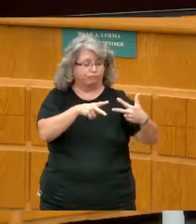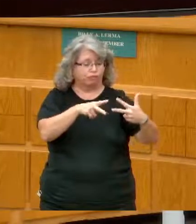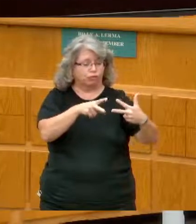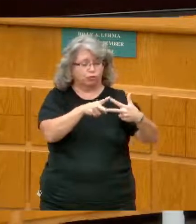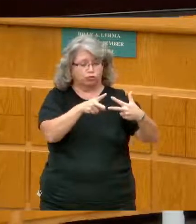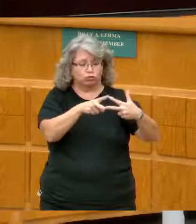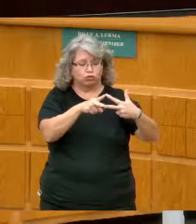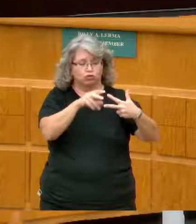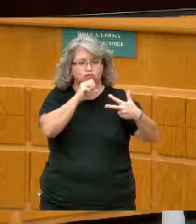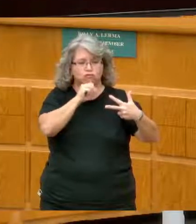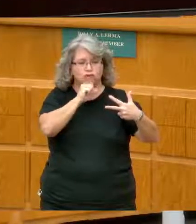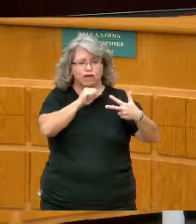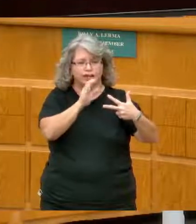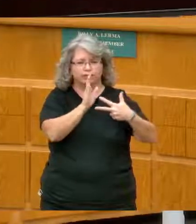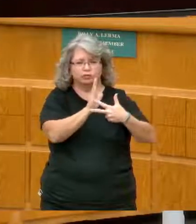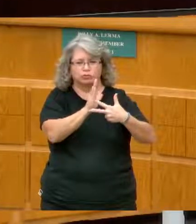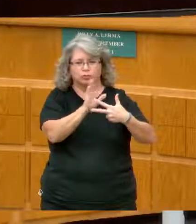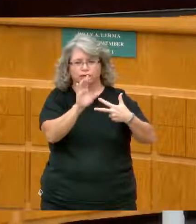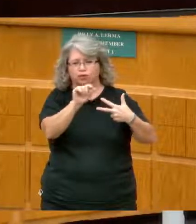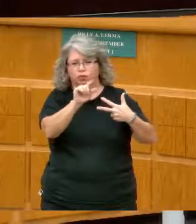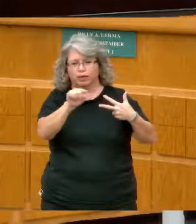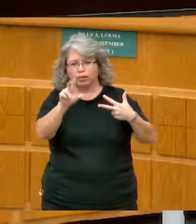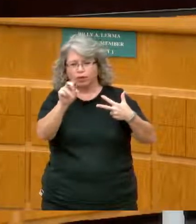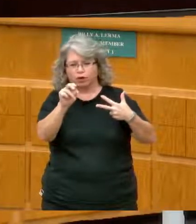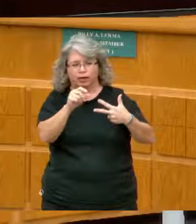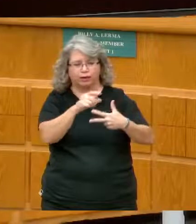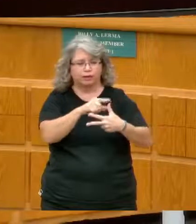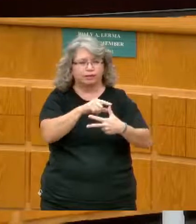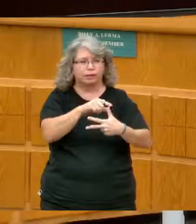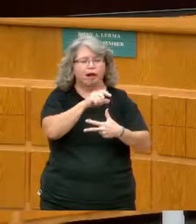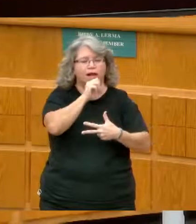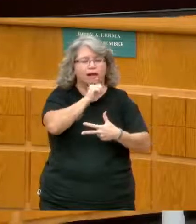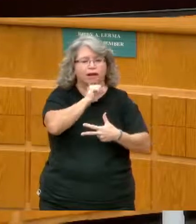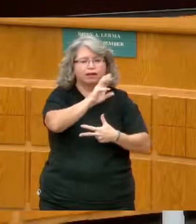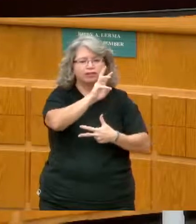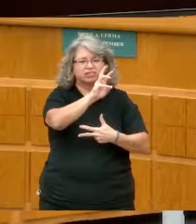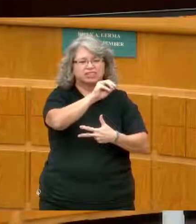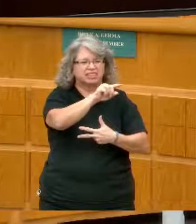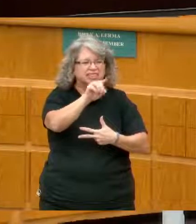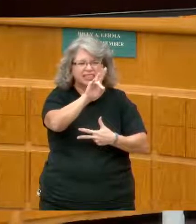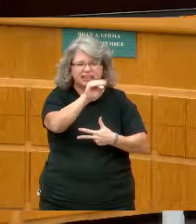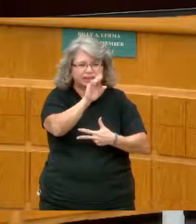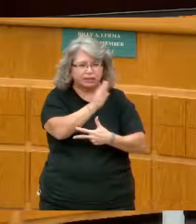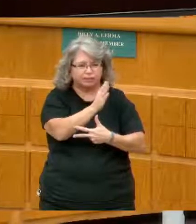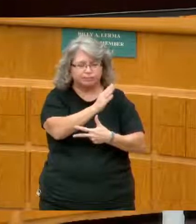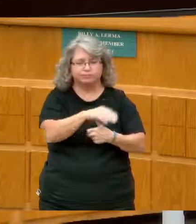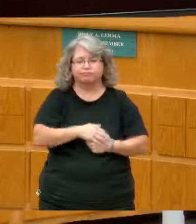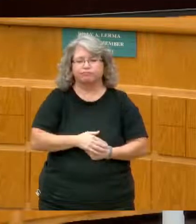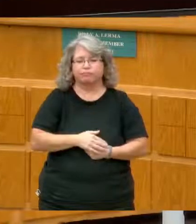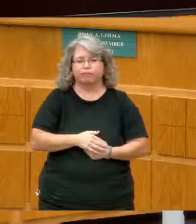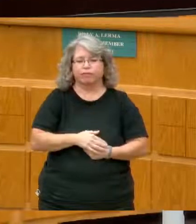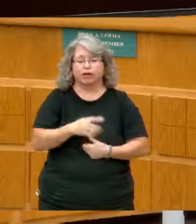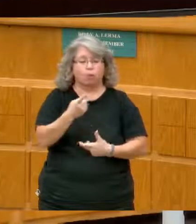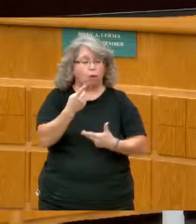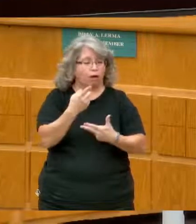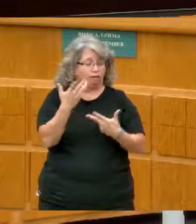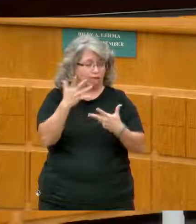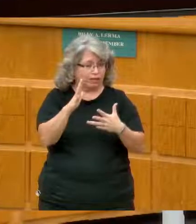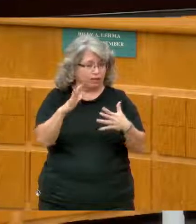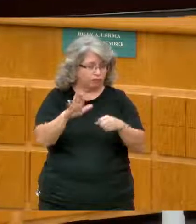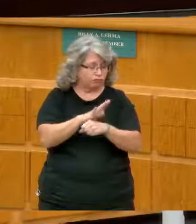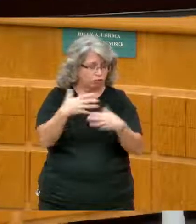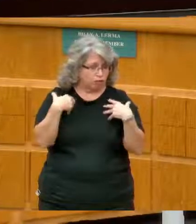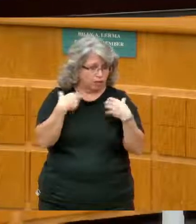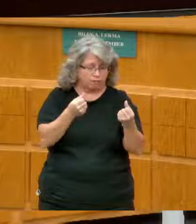of 20 and 30, and 1 between the age of 60 and 70. One of the patients is currently fully recovered and is back